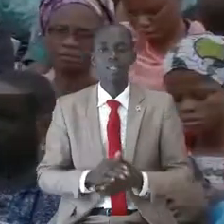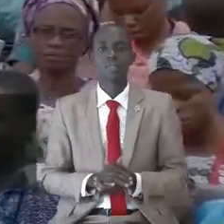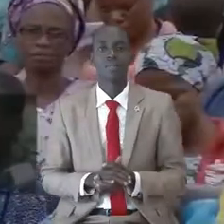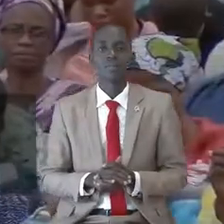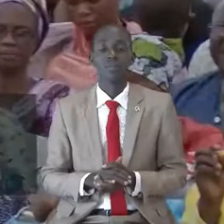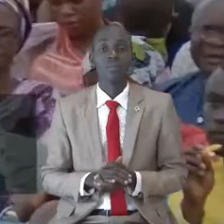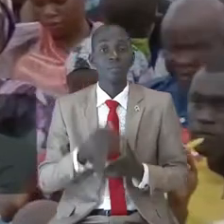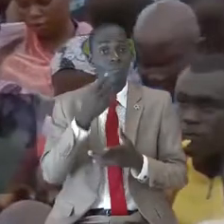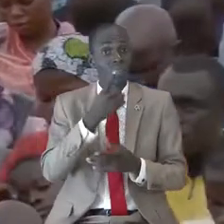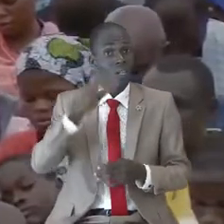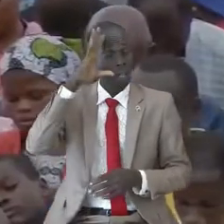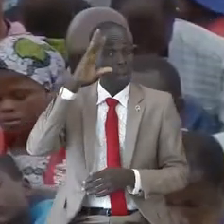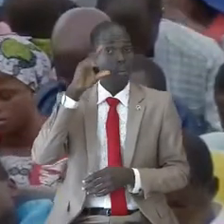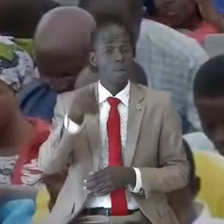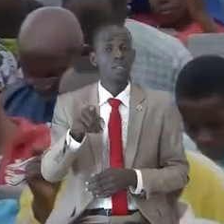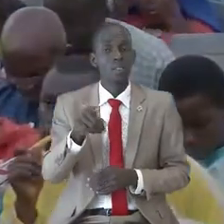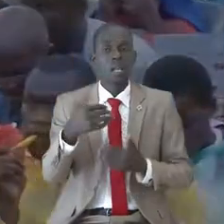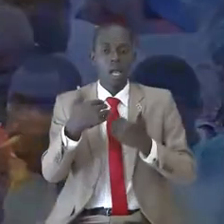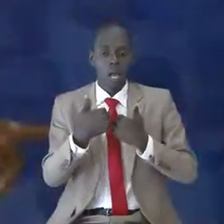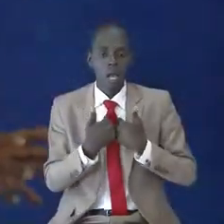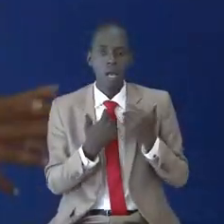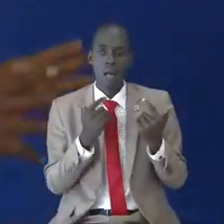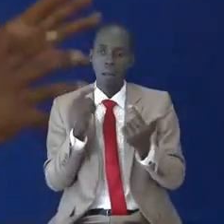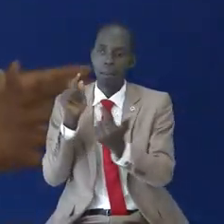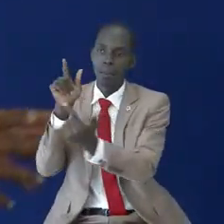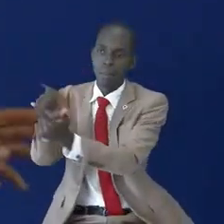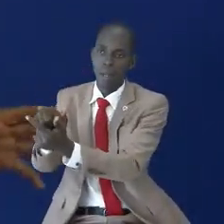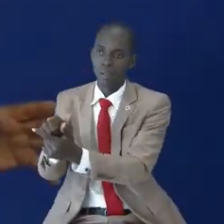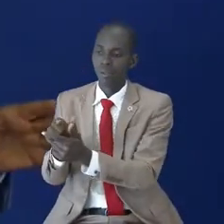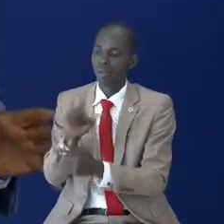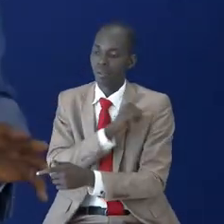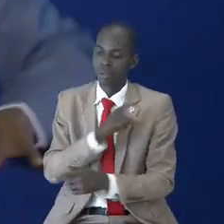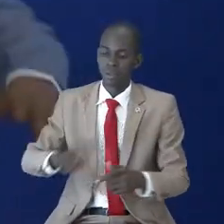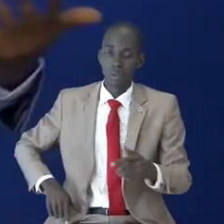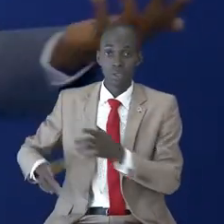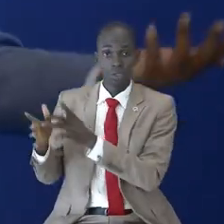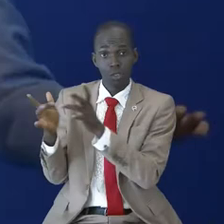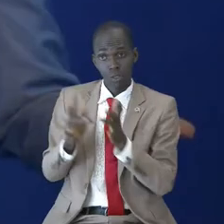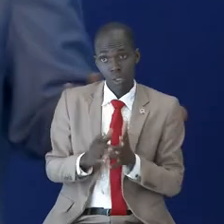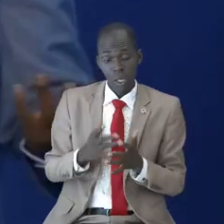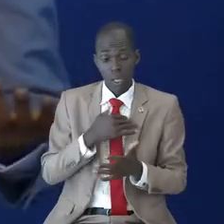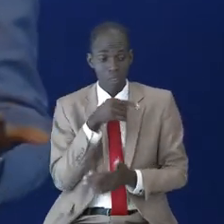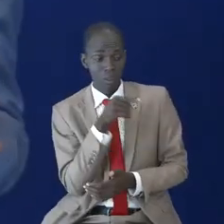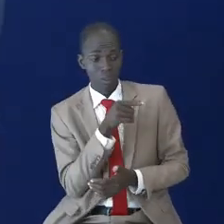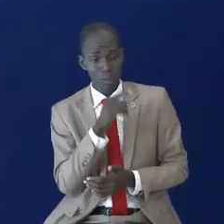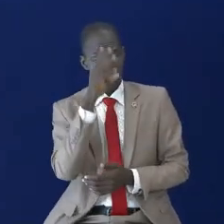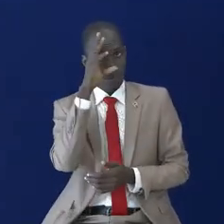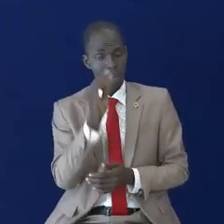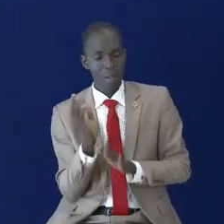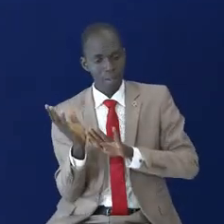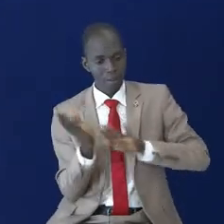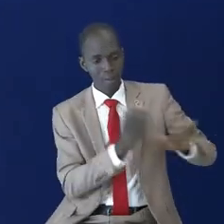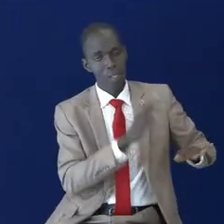The man had come to the Lord Jesus And this man let his